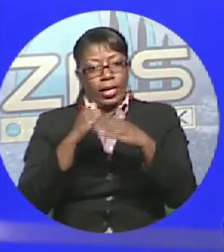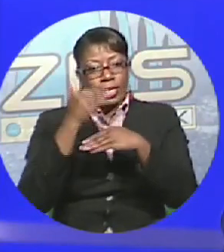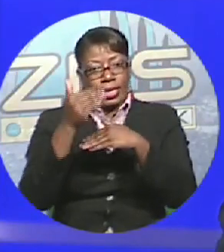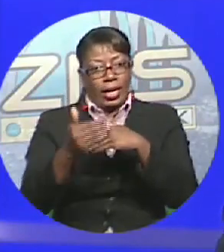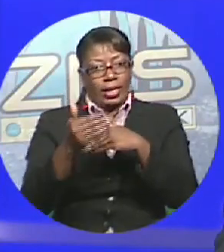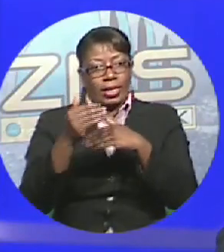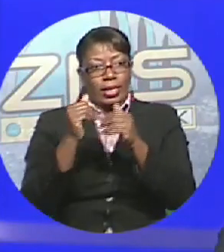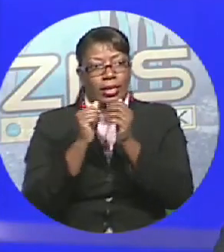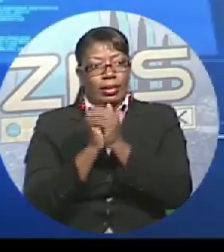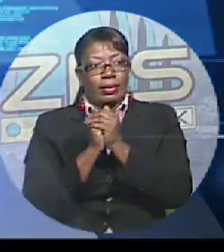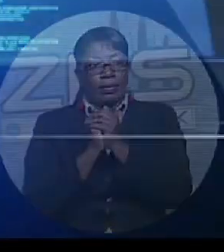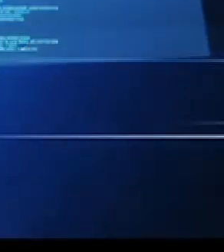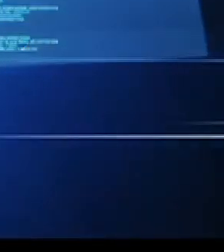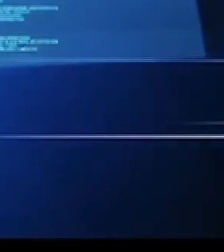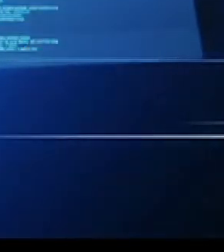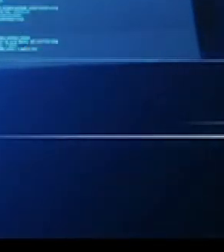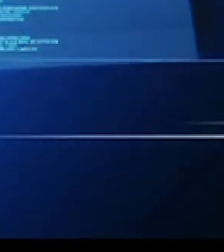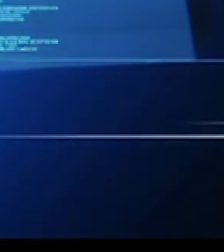is still to come.